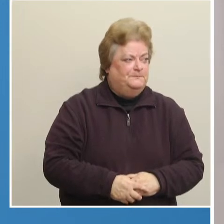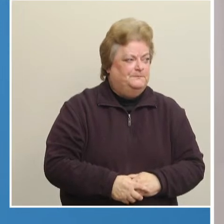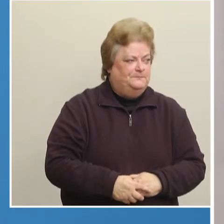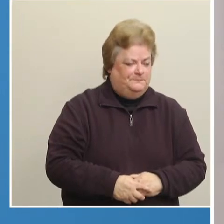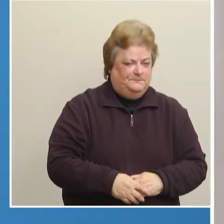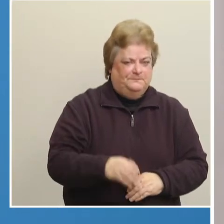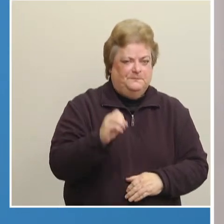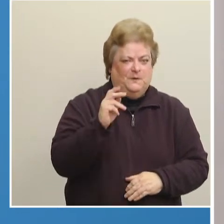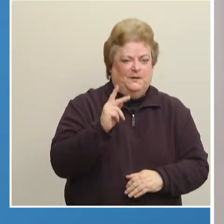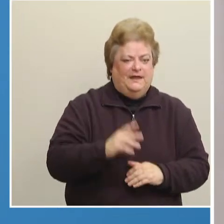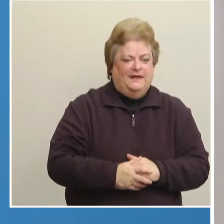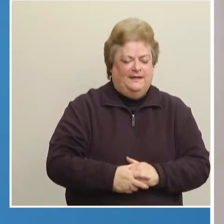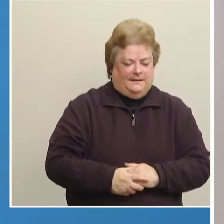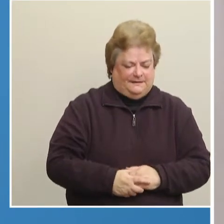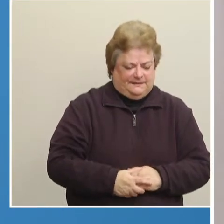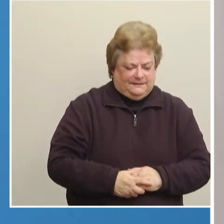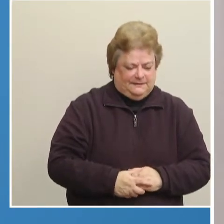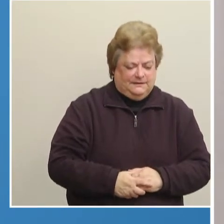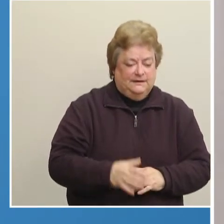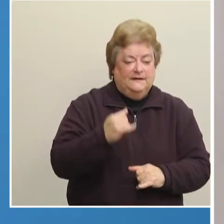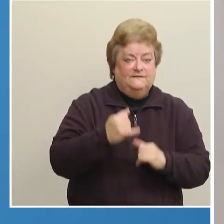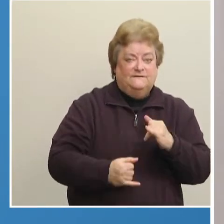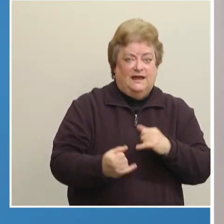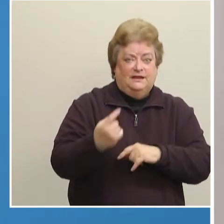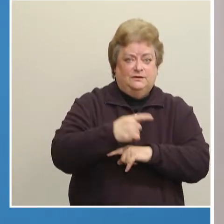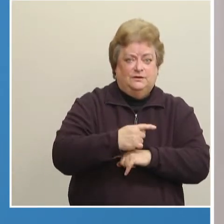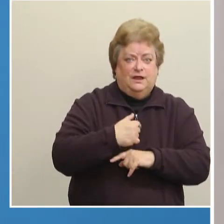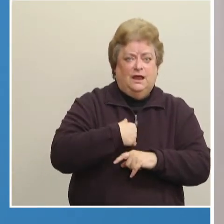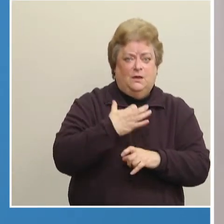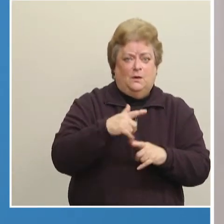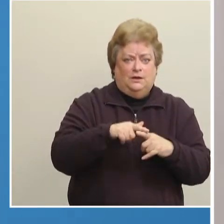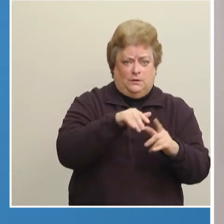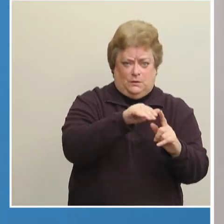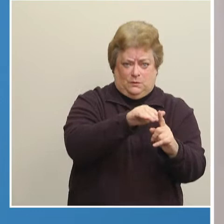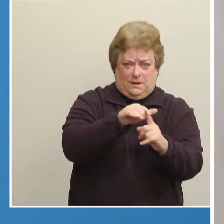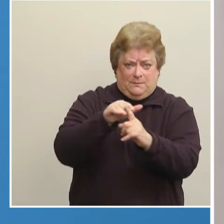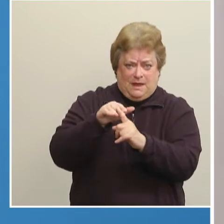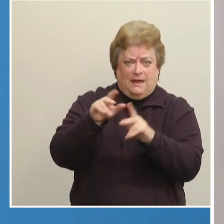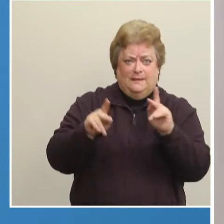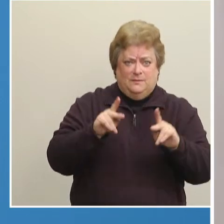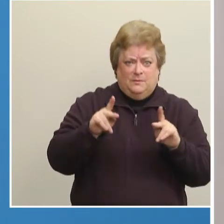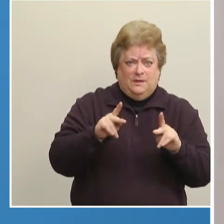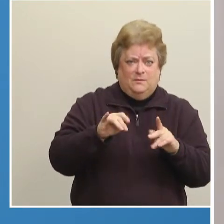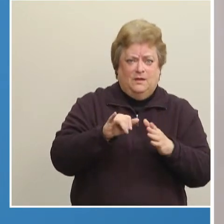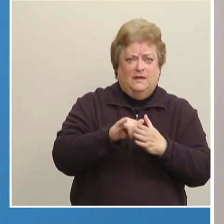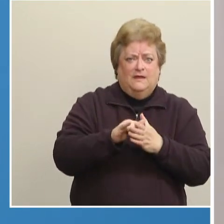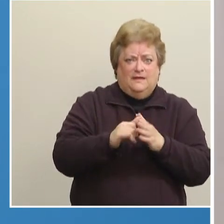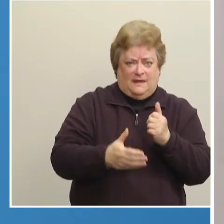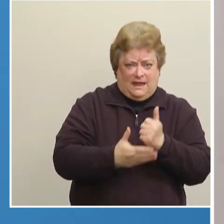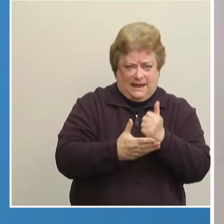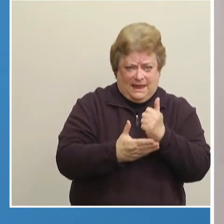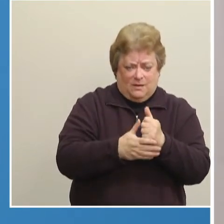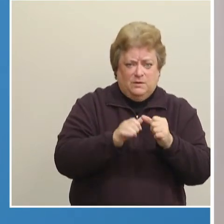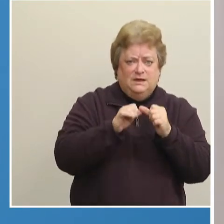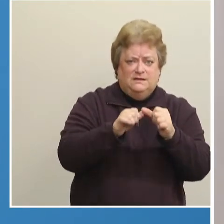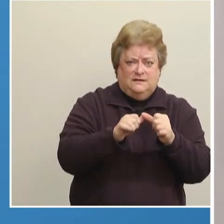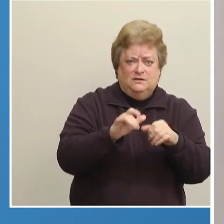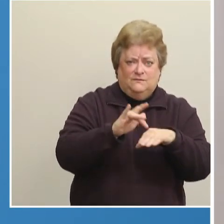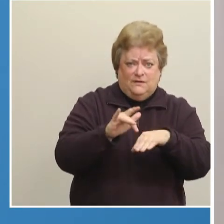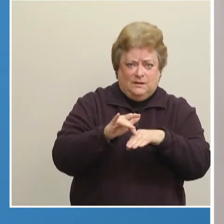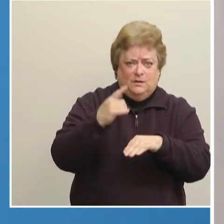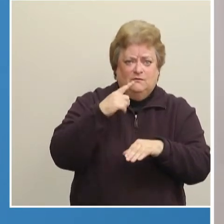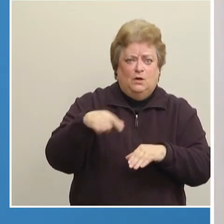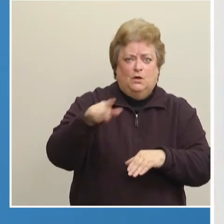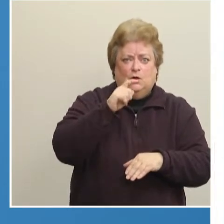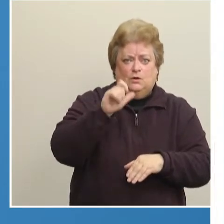All right. Well, finally today, we do want to remind residents that help continues to be available for those who need